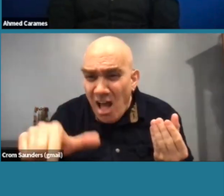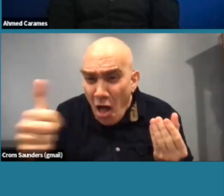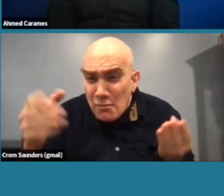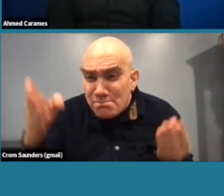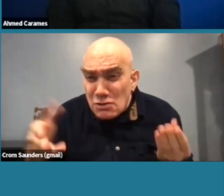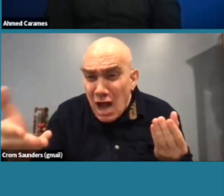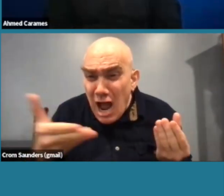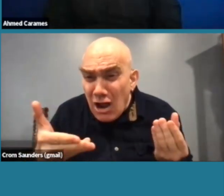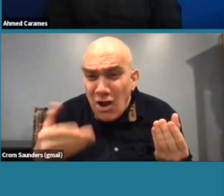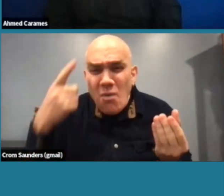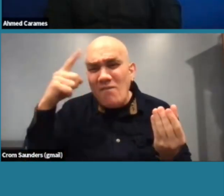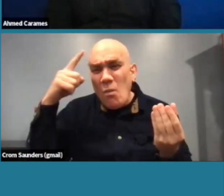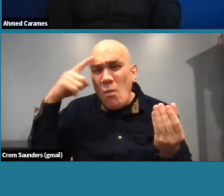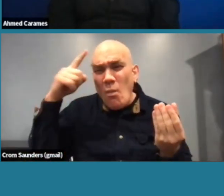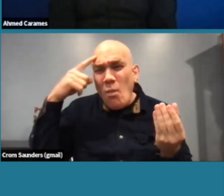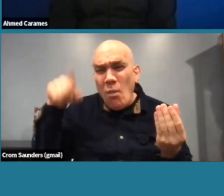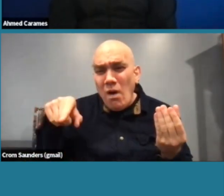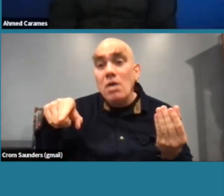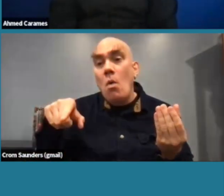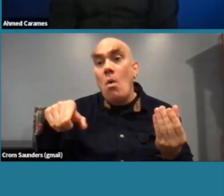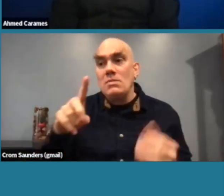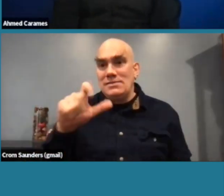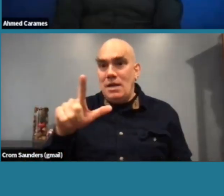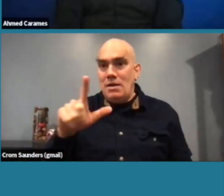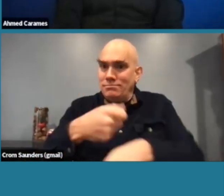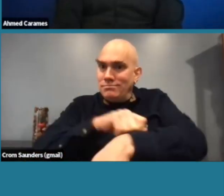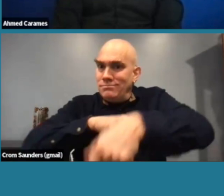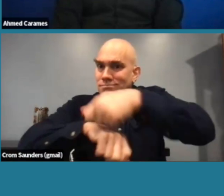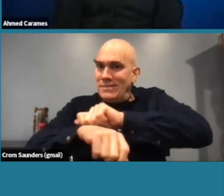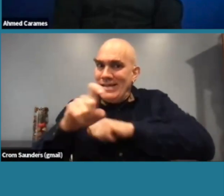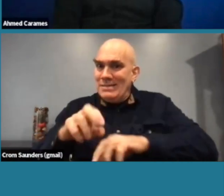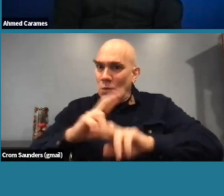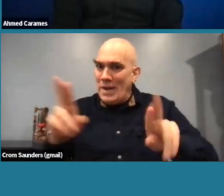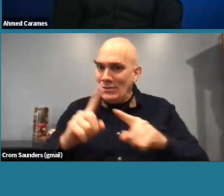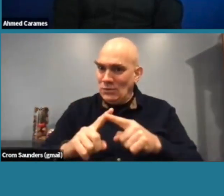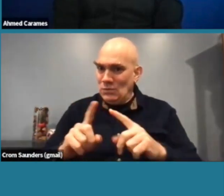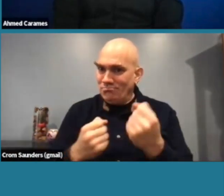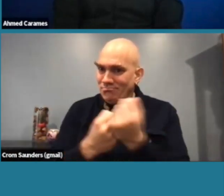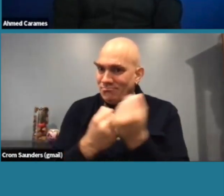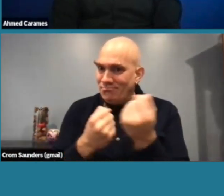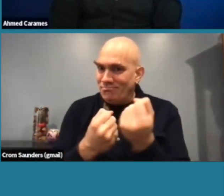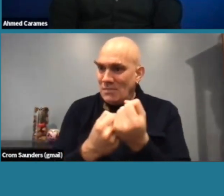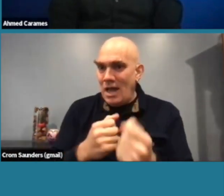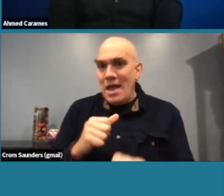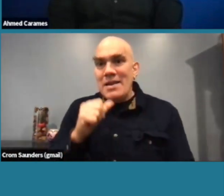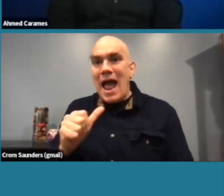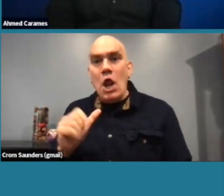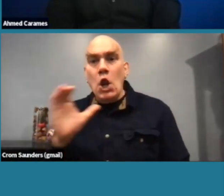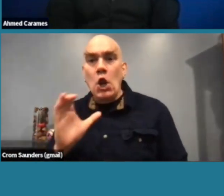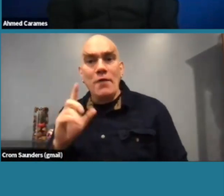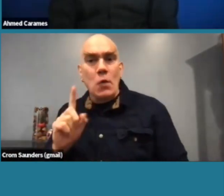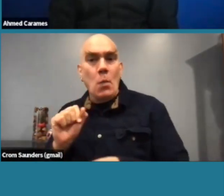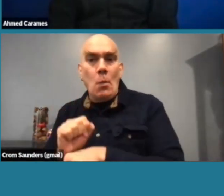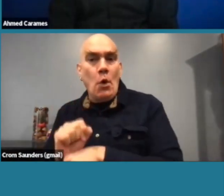But sometimes they'll have an interpreter budget and they have that allotted, but they'll scoff at DASL trying to be added